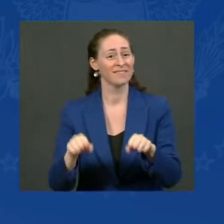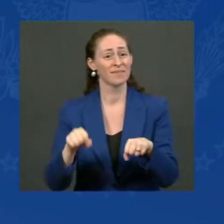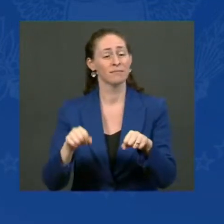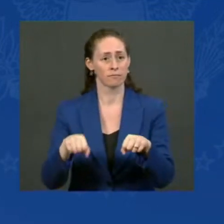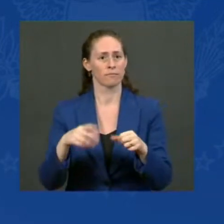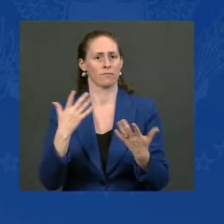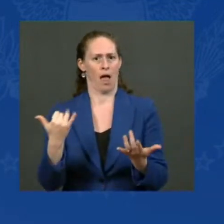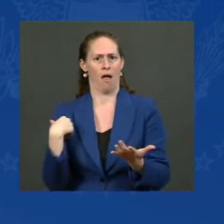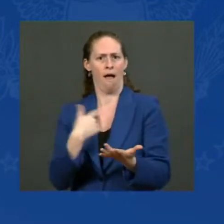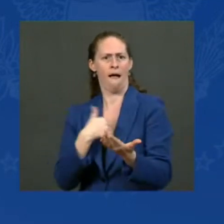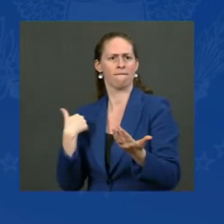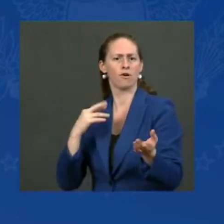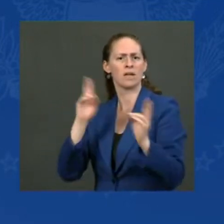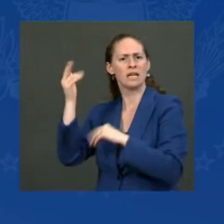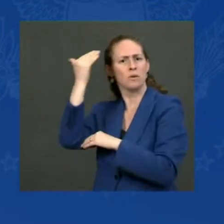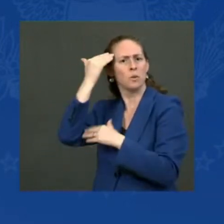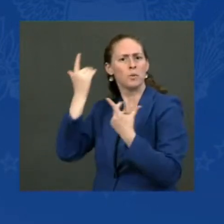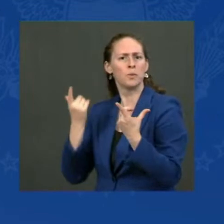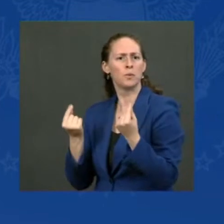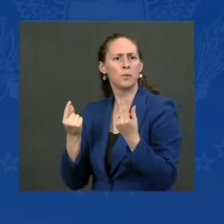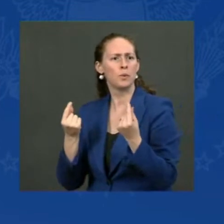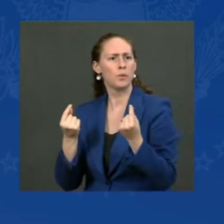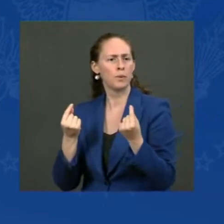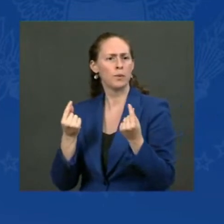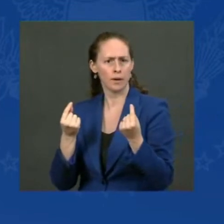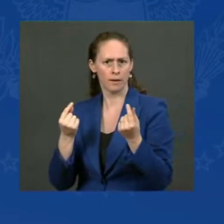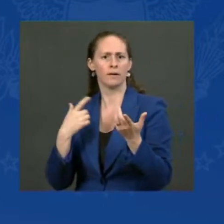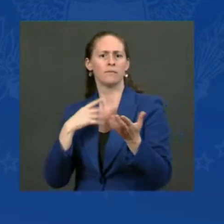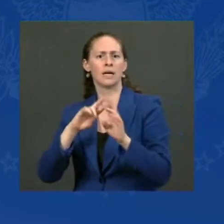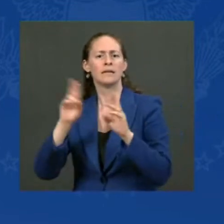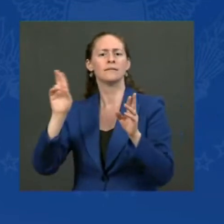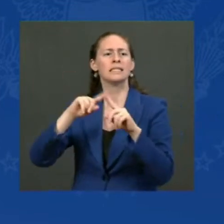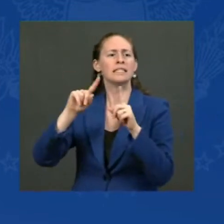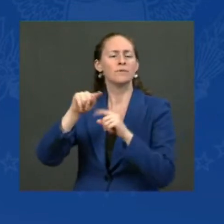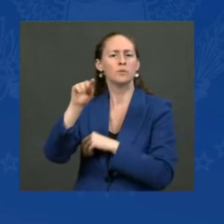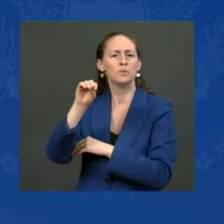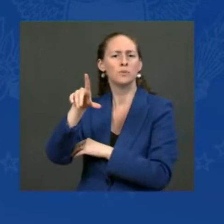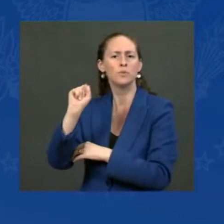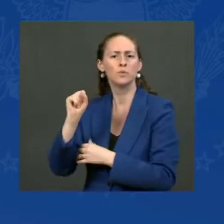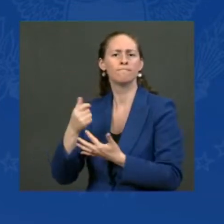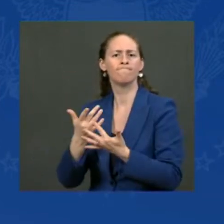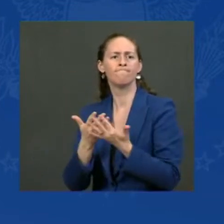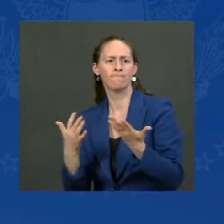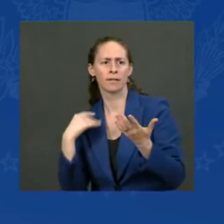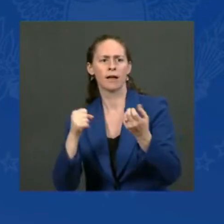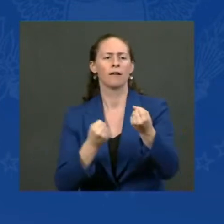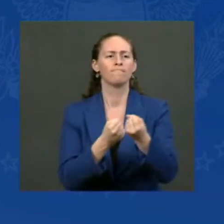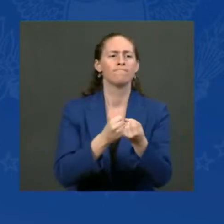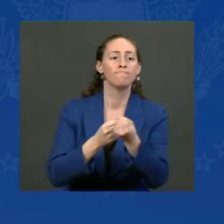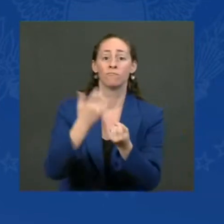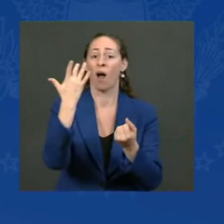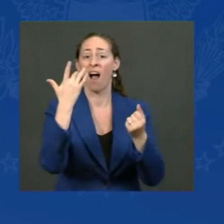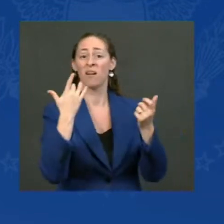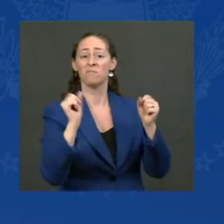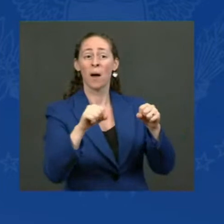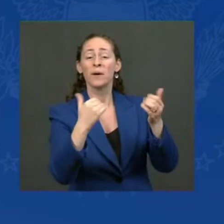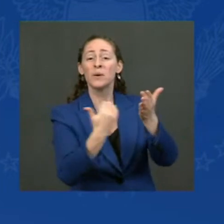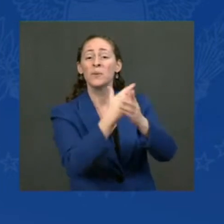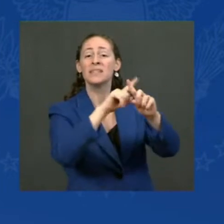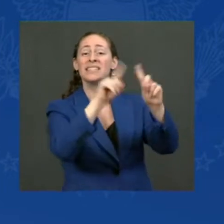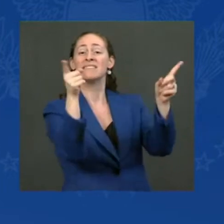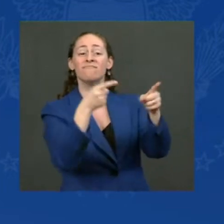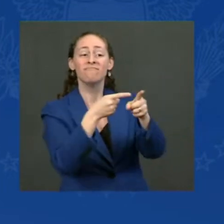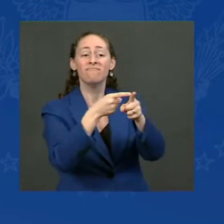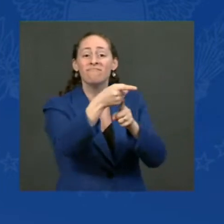disposal as the more virulent and dangerous variants take hold? Will we meet the threat of the challenging